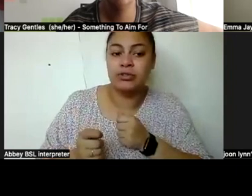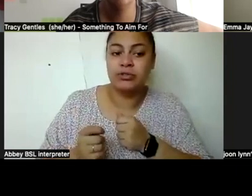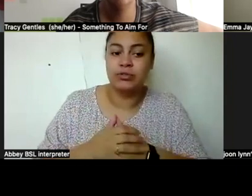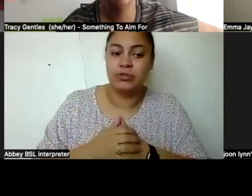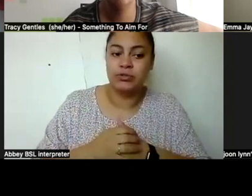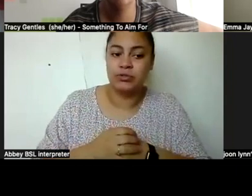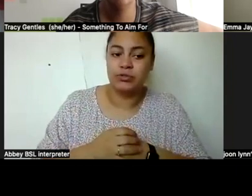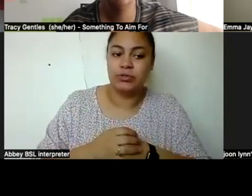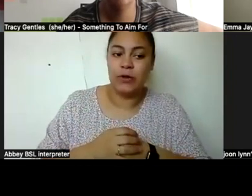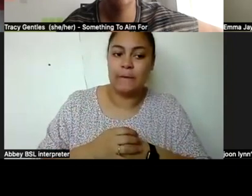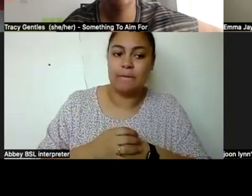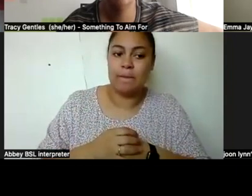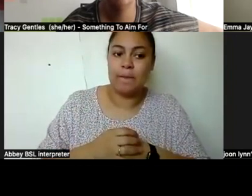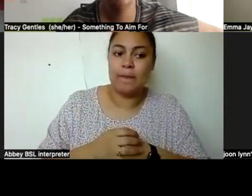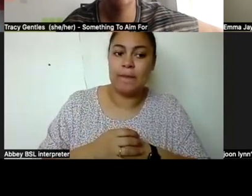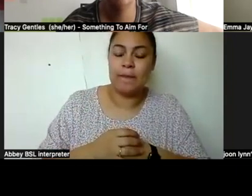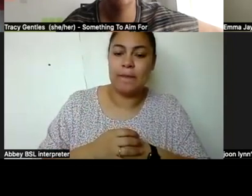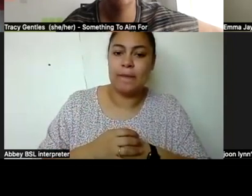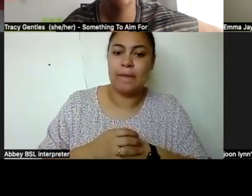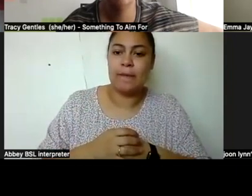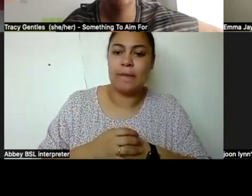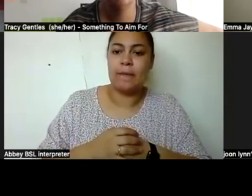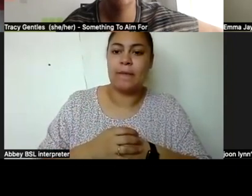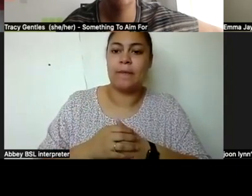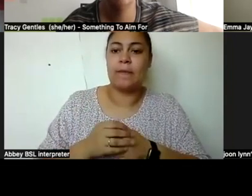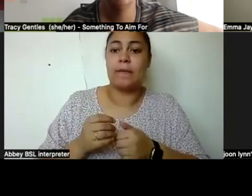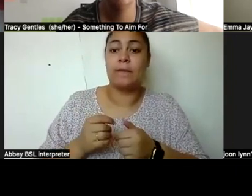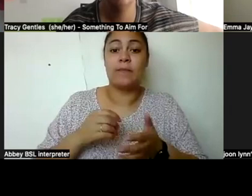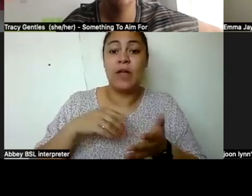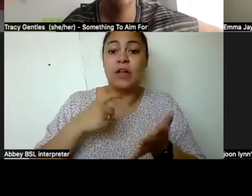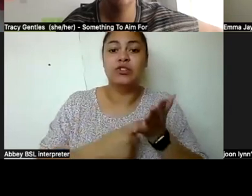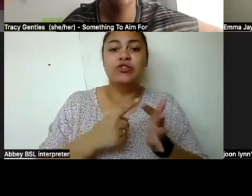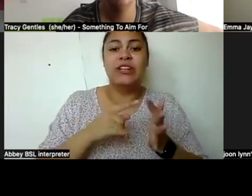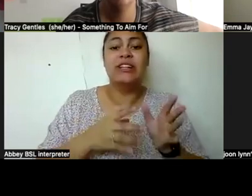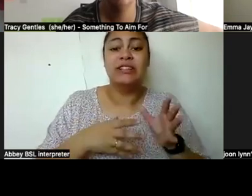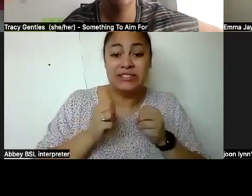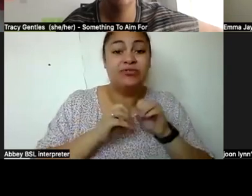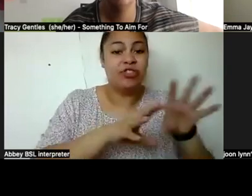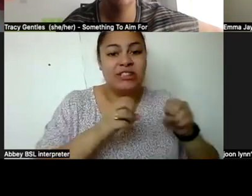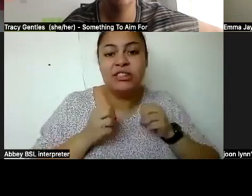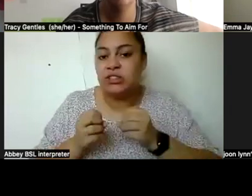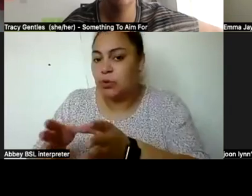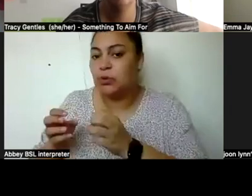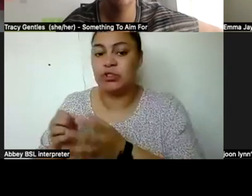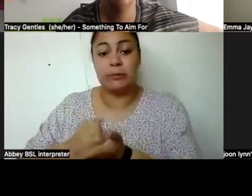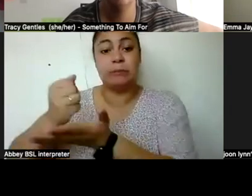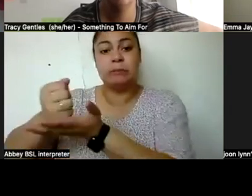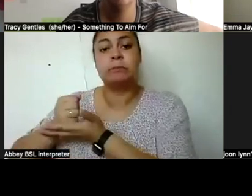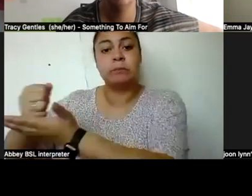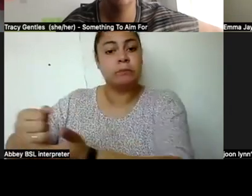are redistributed. And it's just about redistribution. We have the money there.